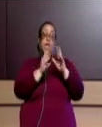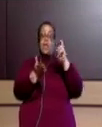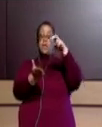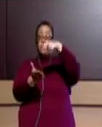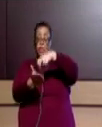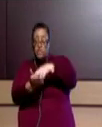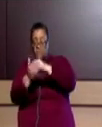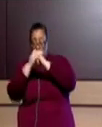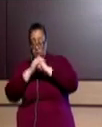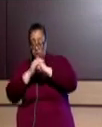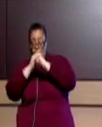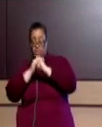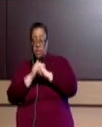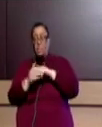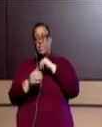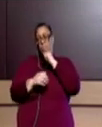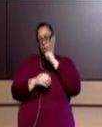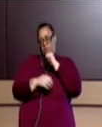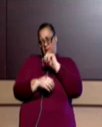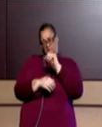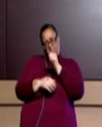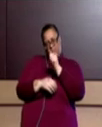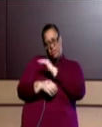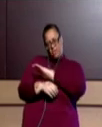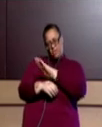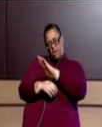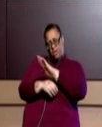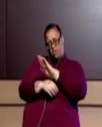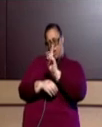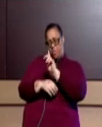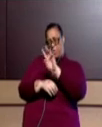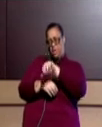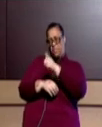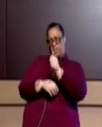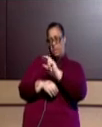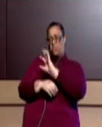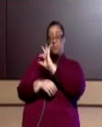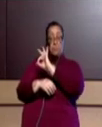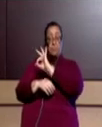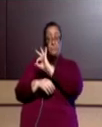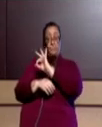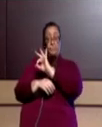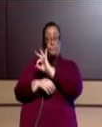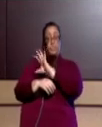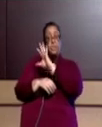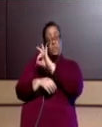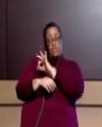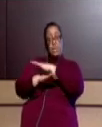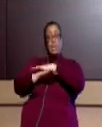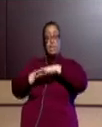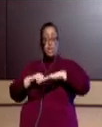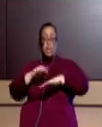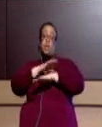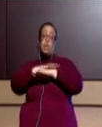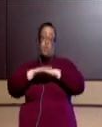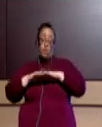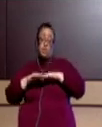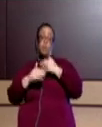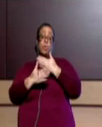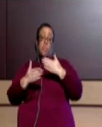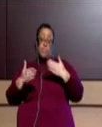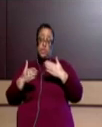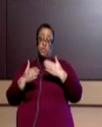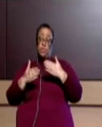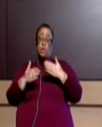to worship. He says, were there not 10? Where are the other 9? Did the other 9 get comfortable with where things